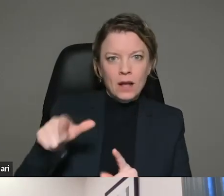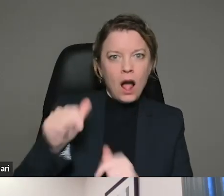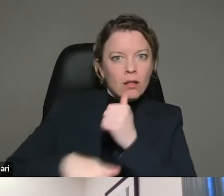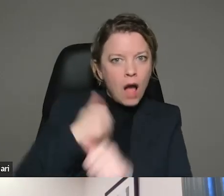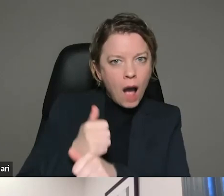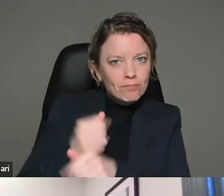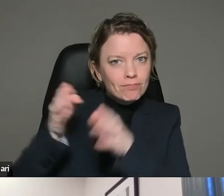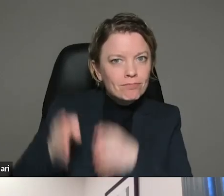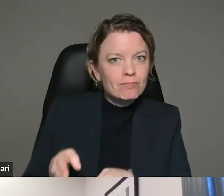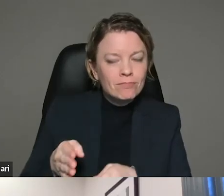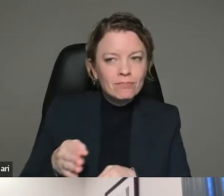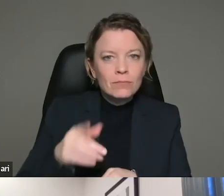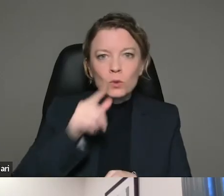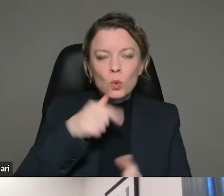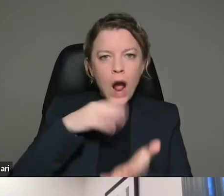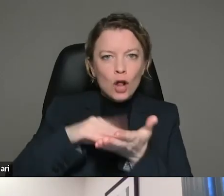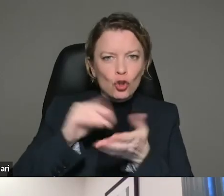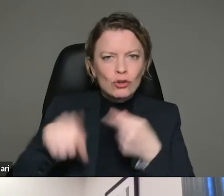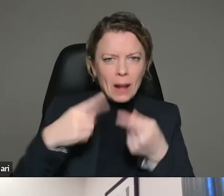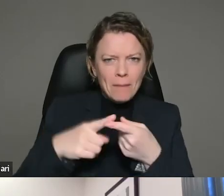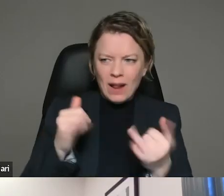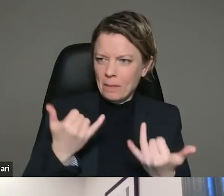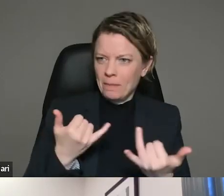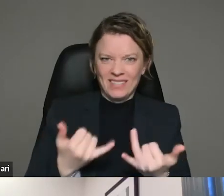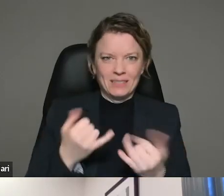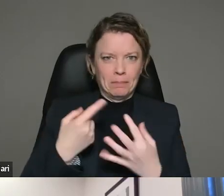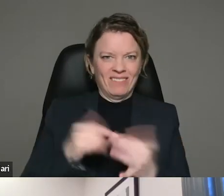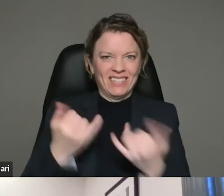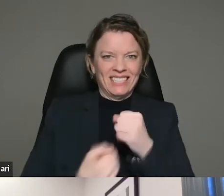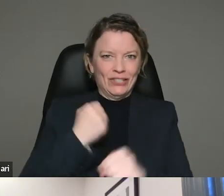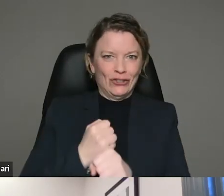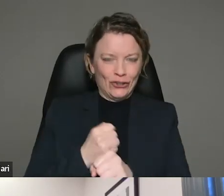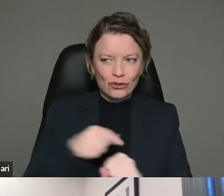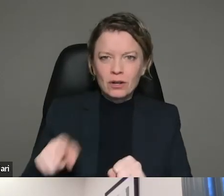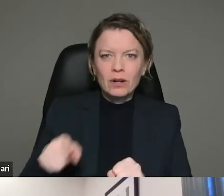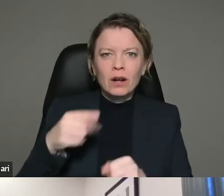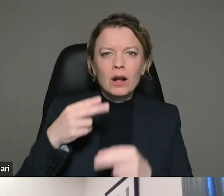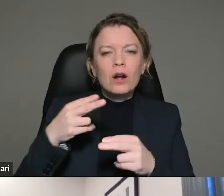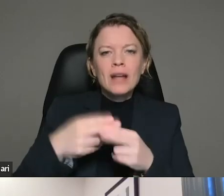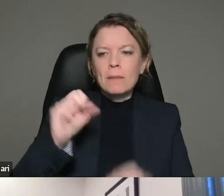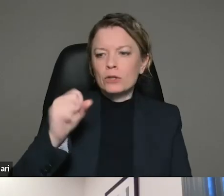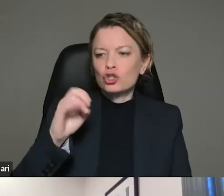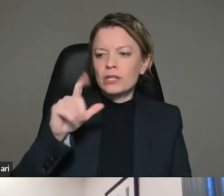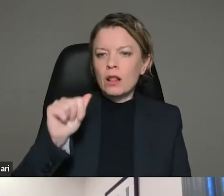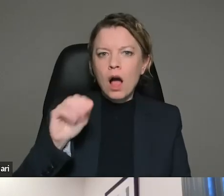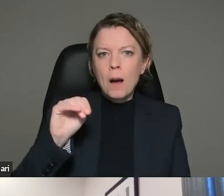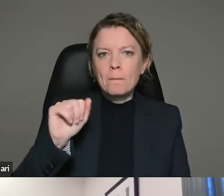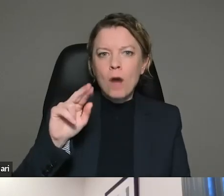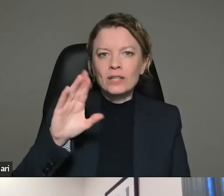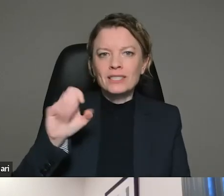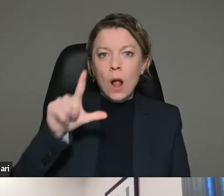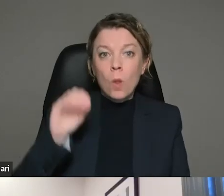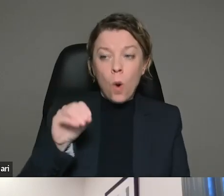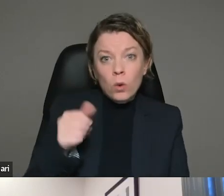I learned about at the beginning of the year, an alum named Sheila Marcello, who has been a